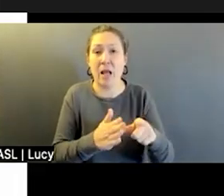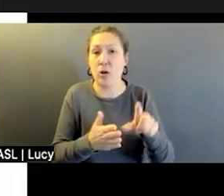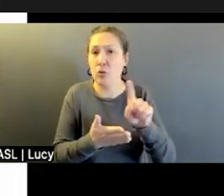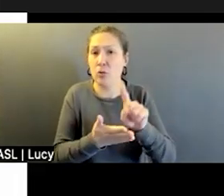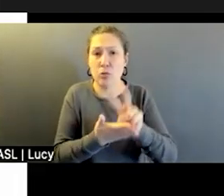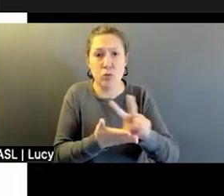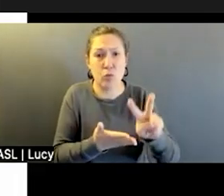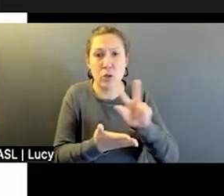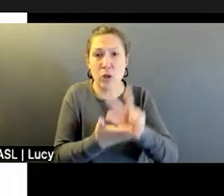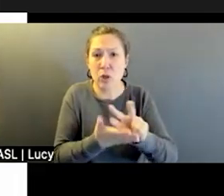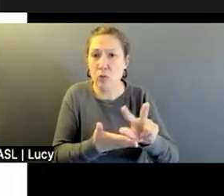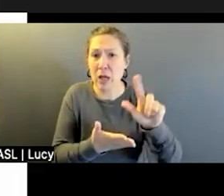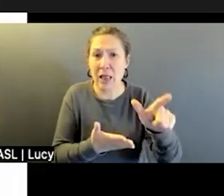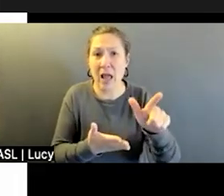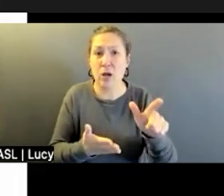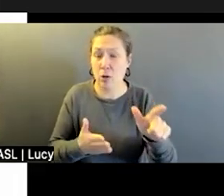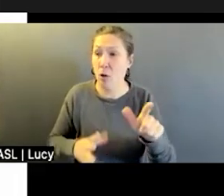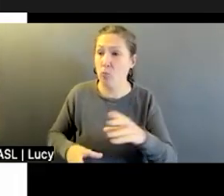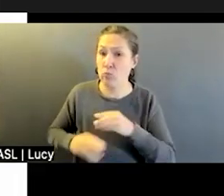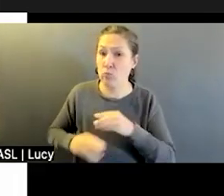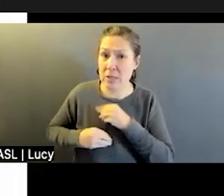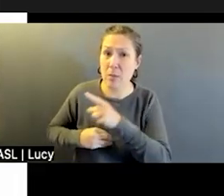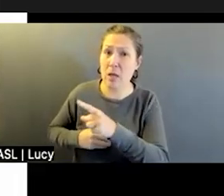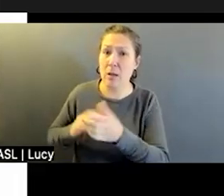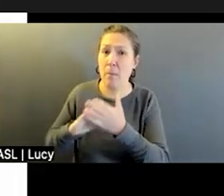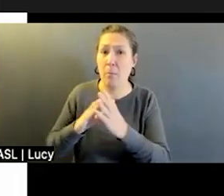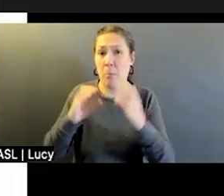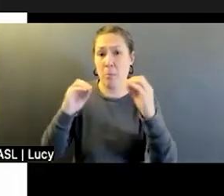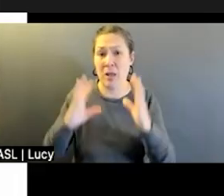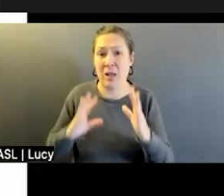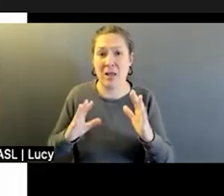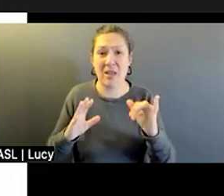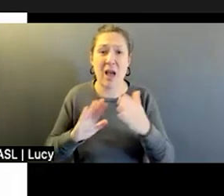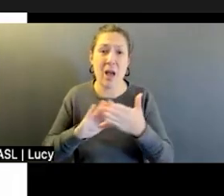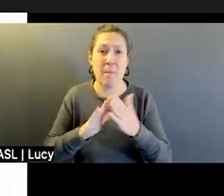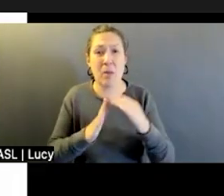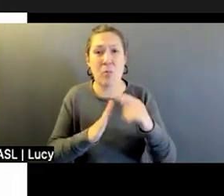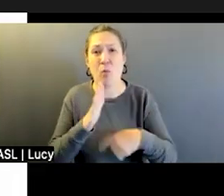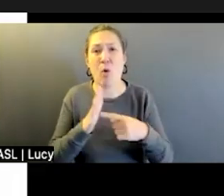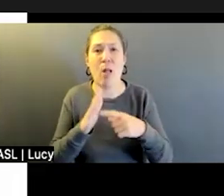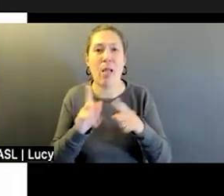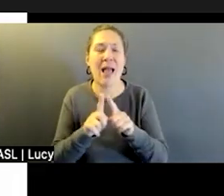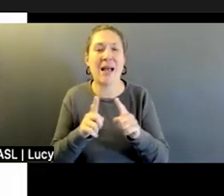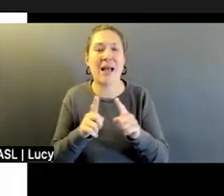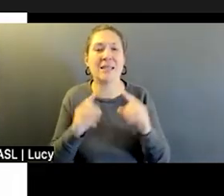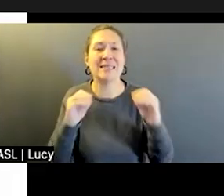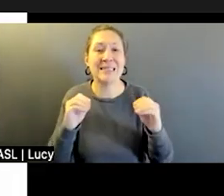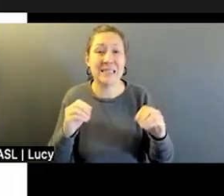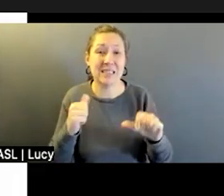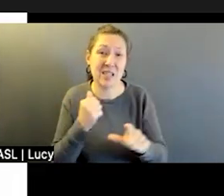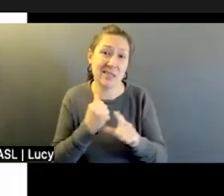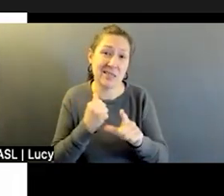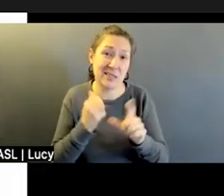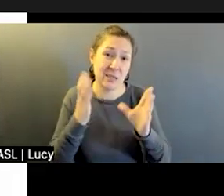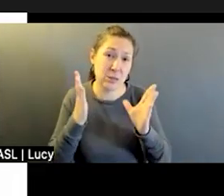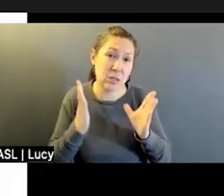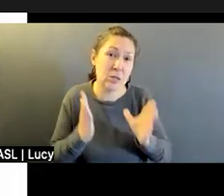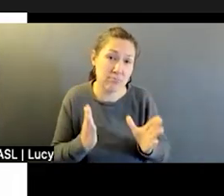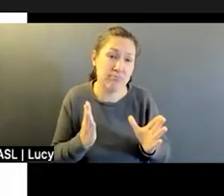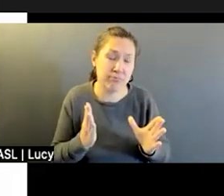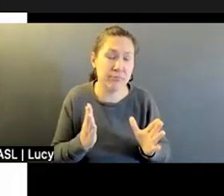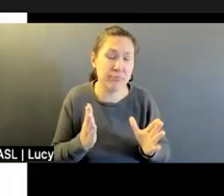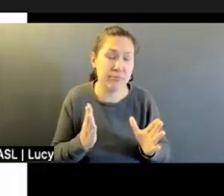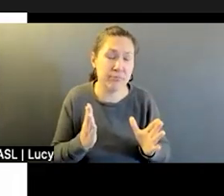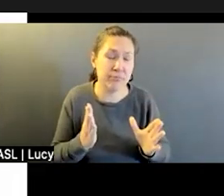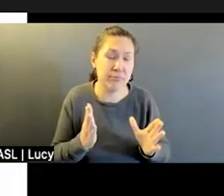him a role that we might today identify with teaching assistant. They gave him even lodgings at